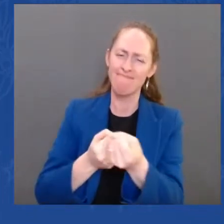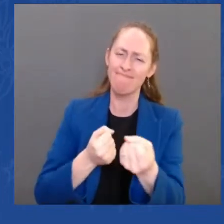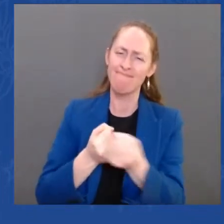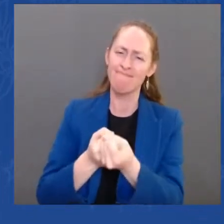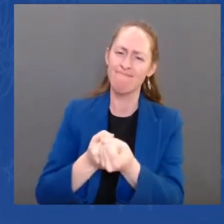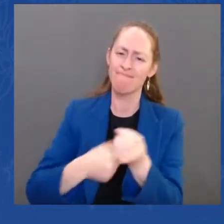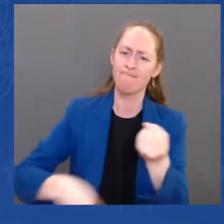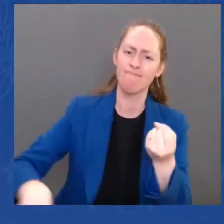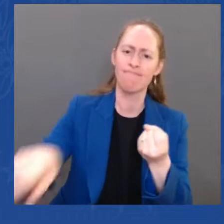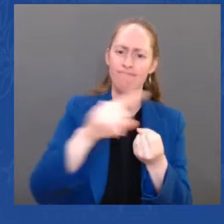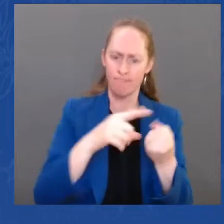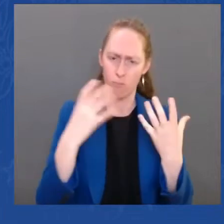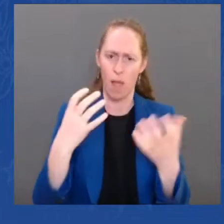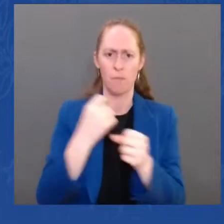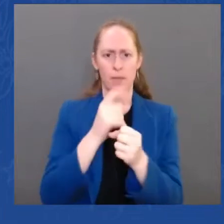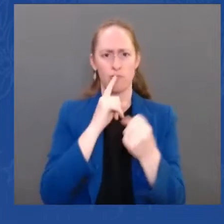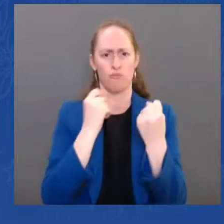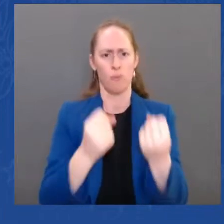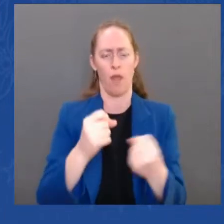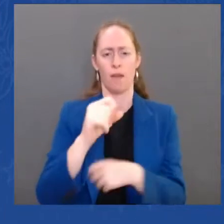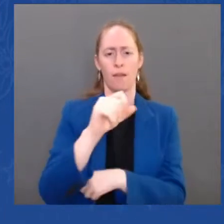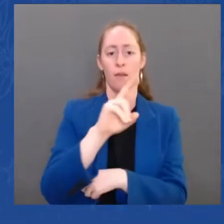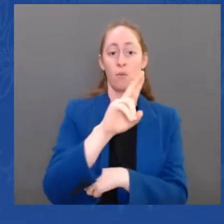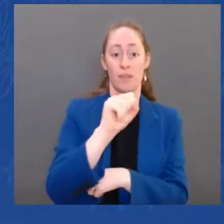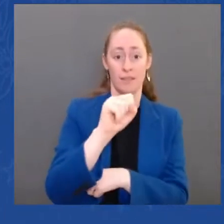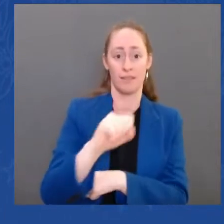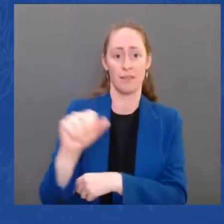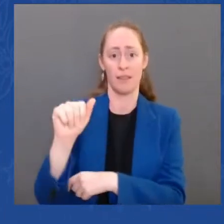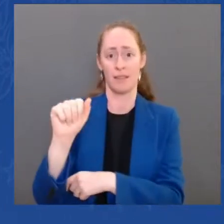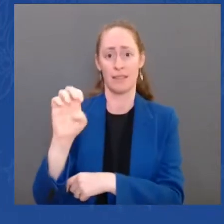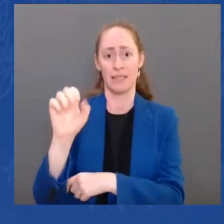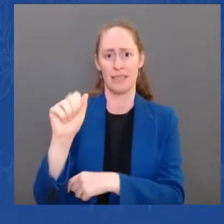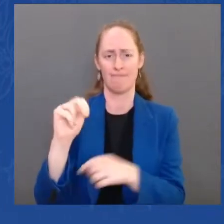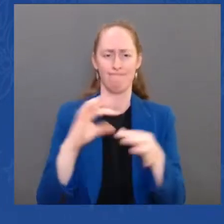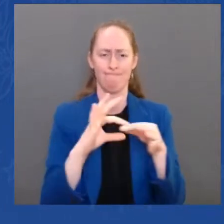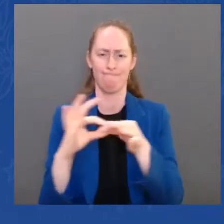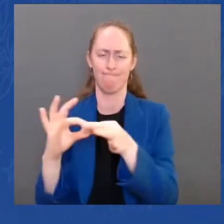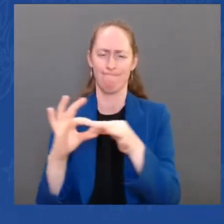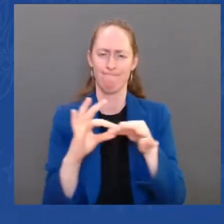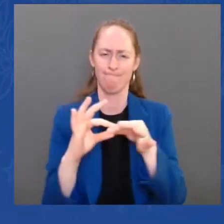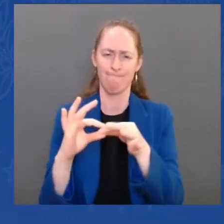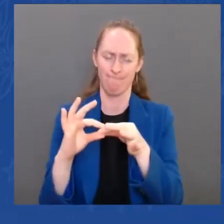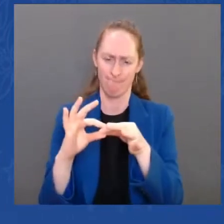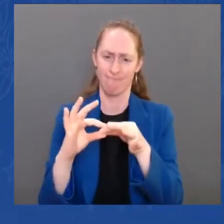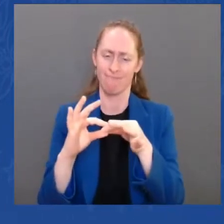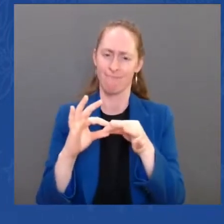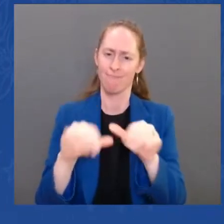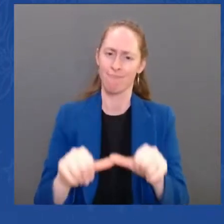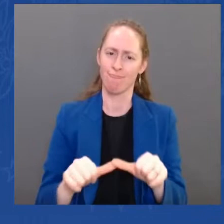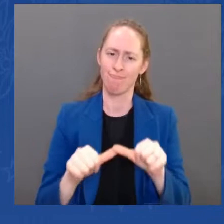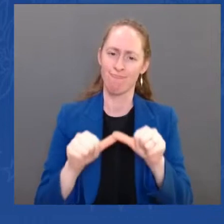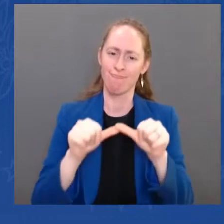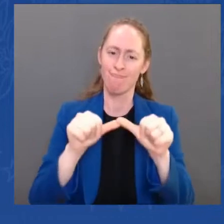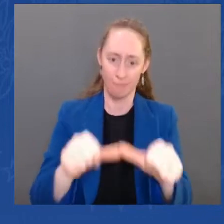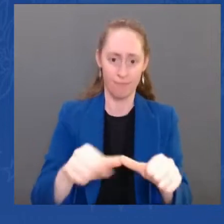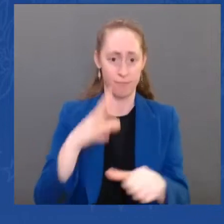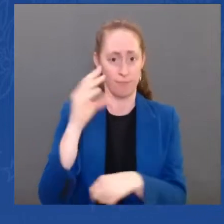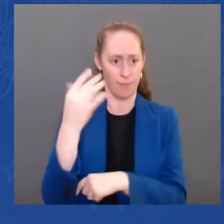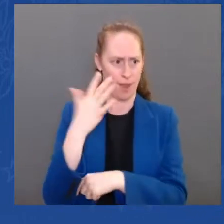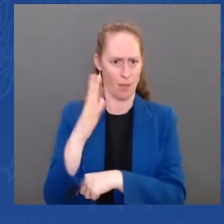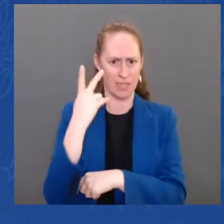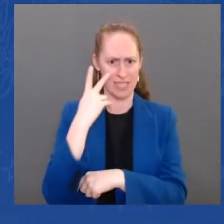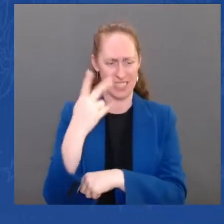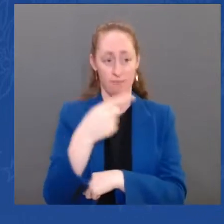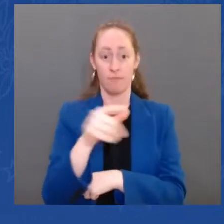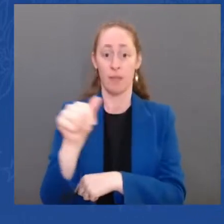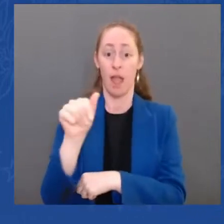decades, someone who sees ASEAN as the heart of our Indo-Pacific strategy, someone who